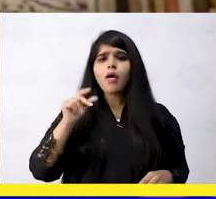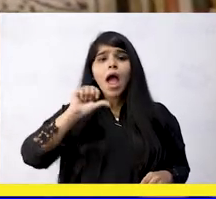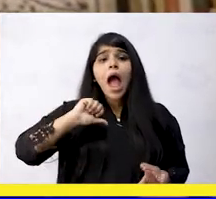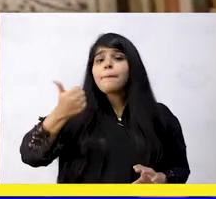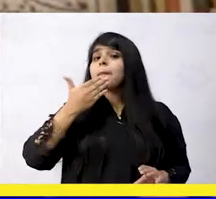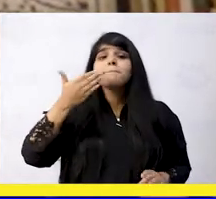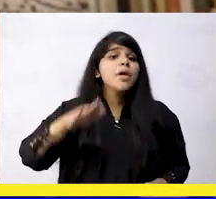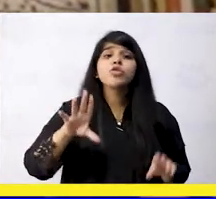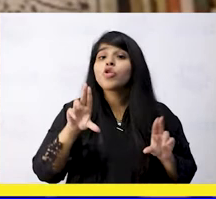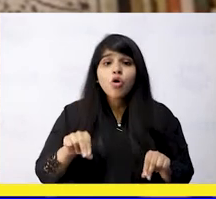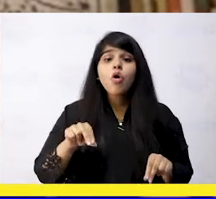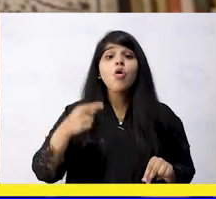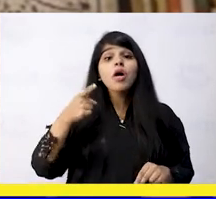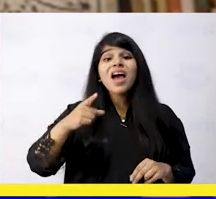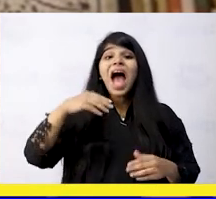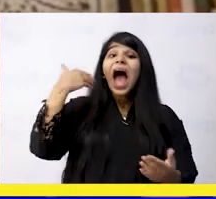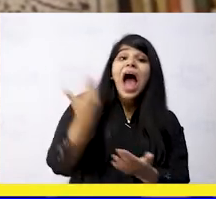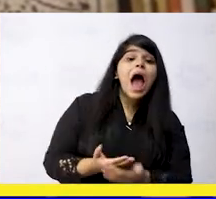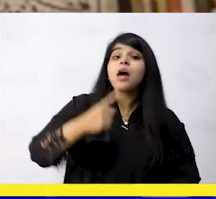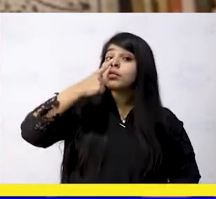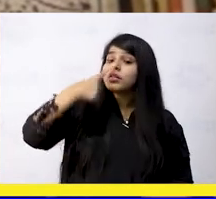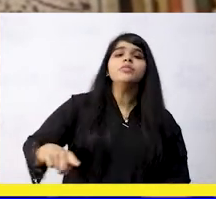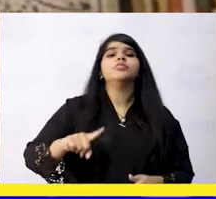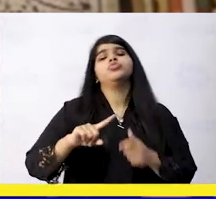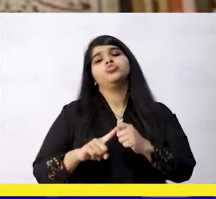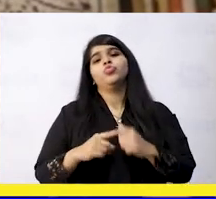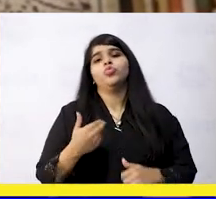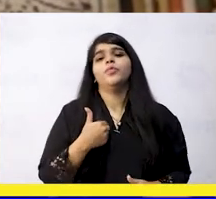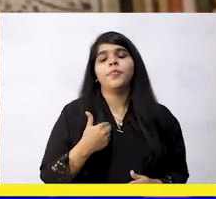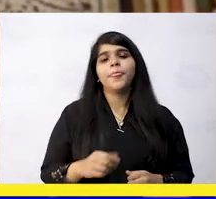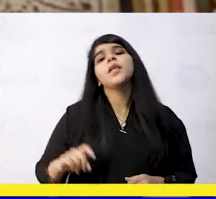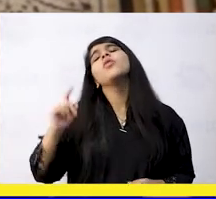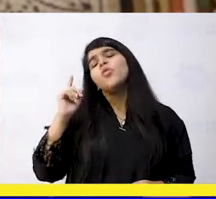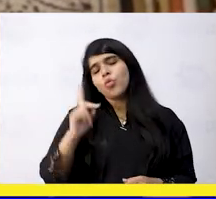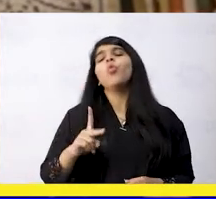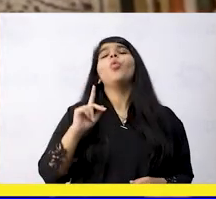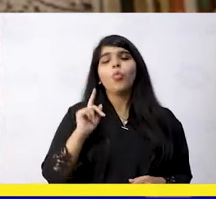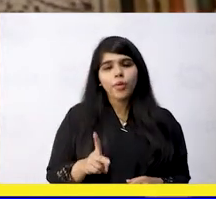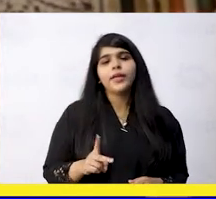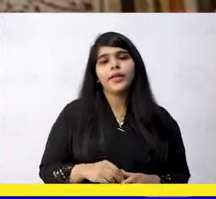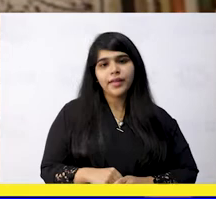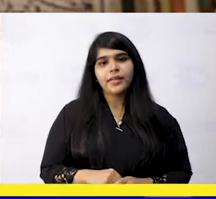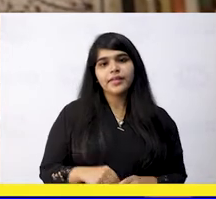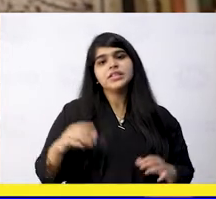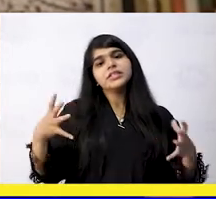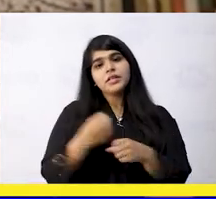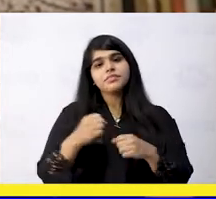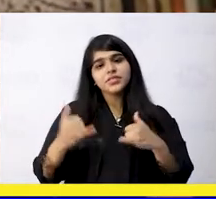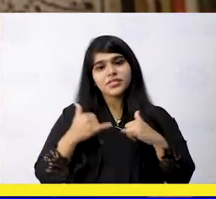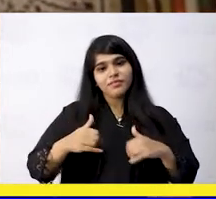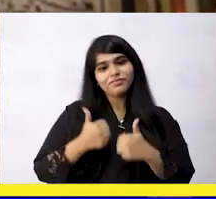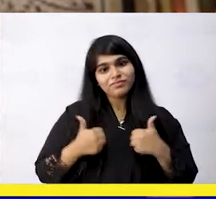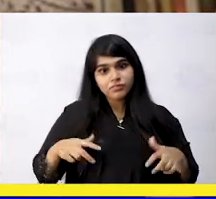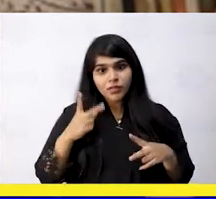not about winning. It's about not giving up," he said. "Okay," said all the animals.